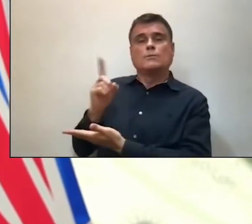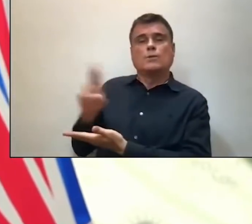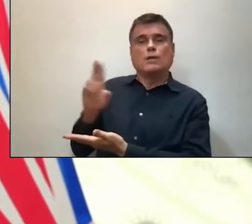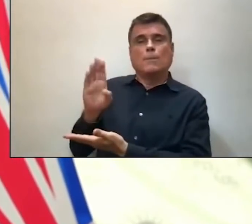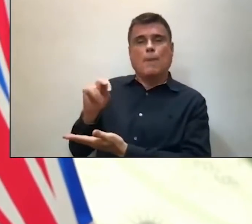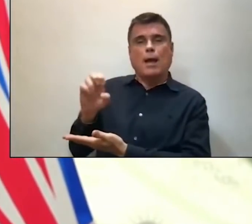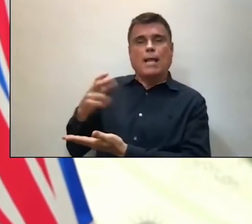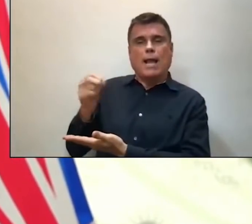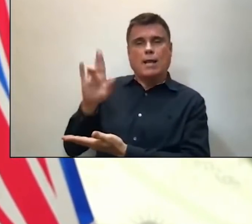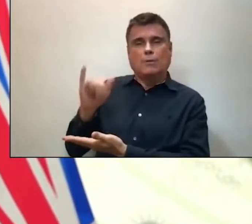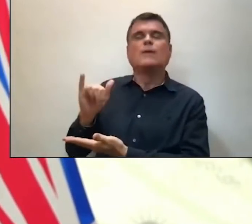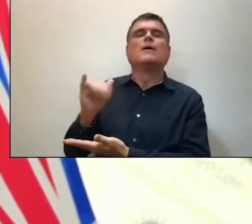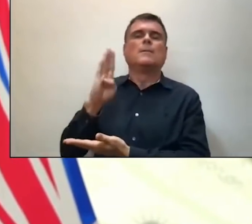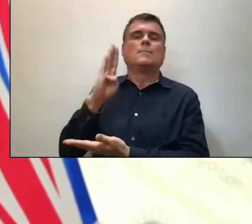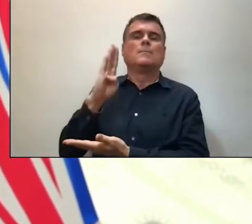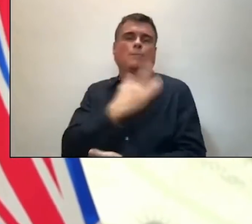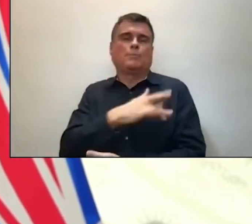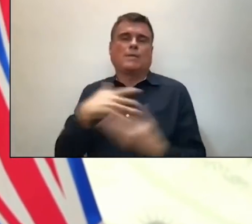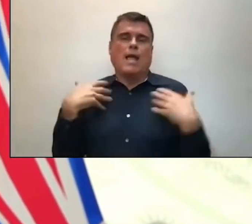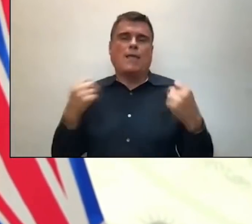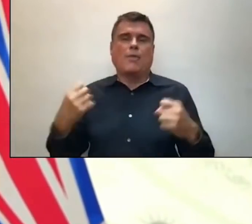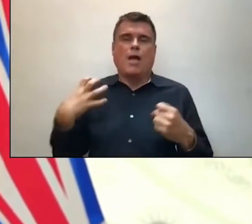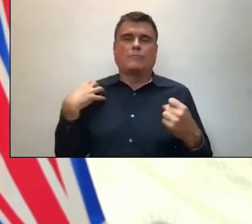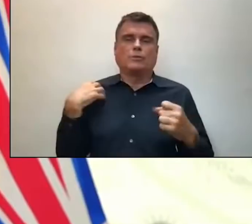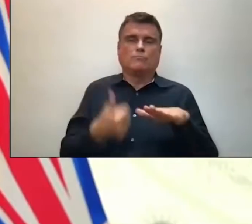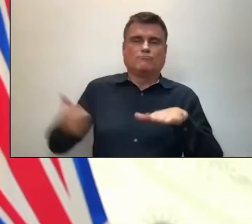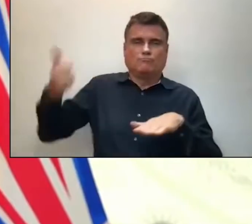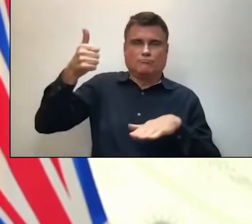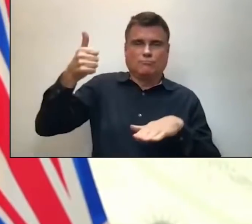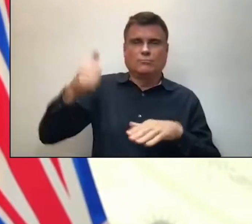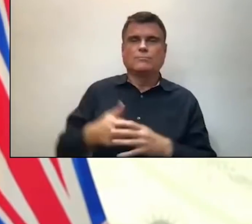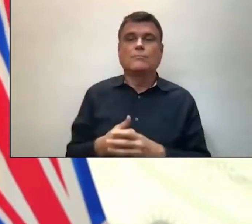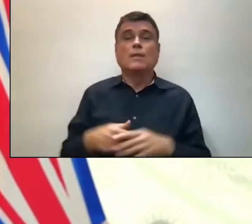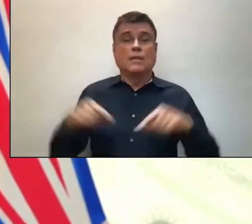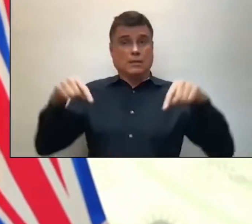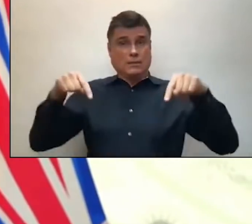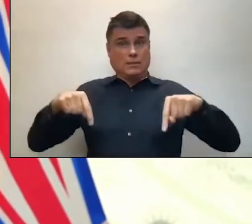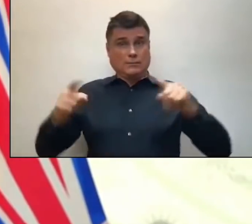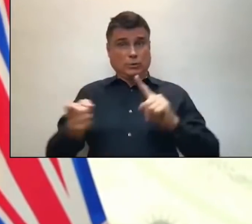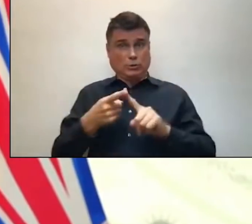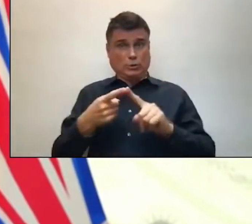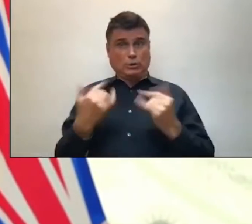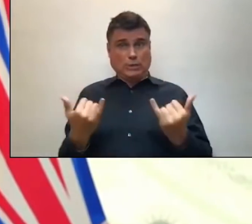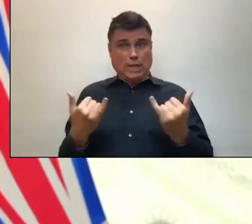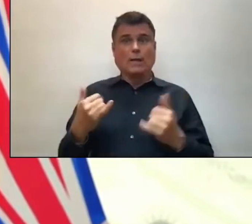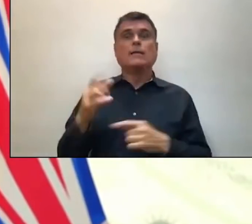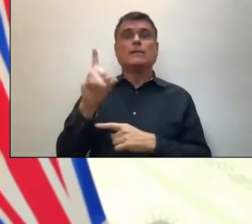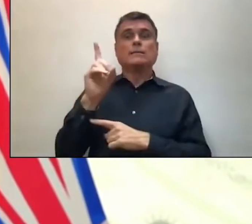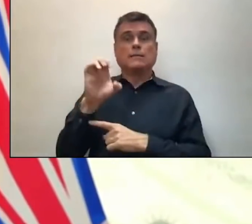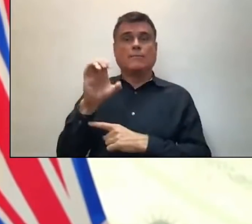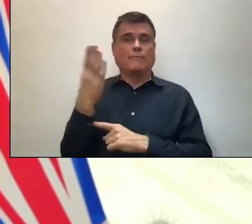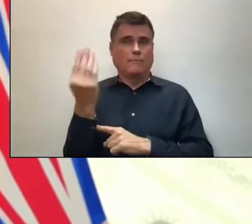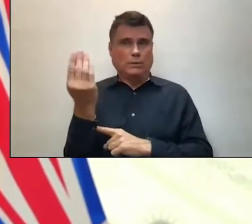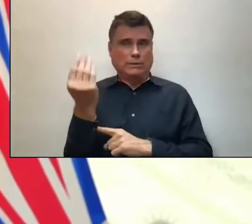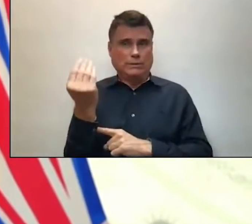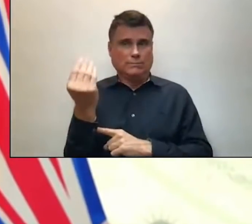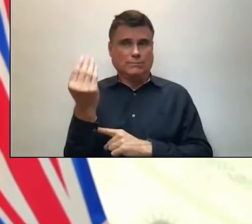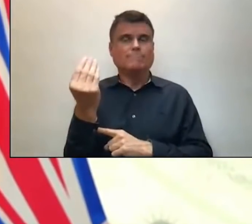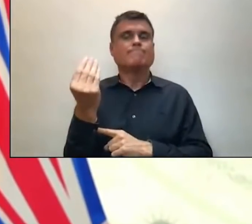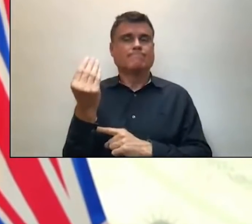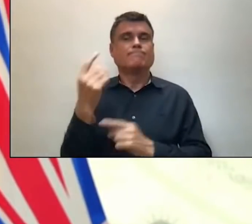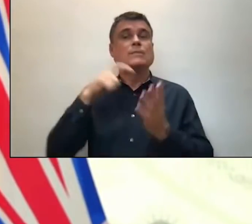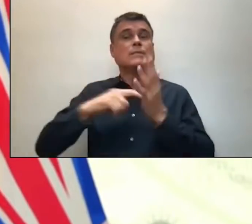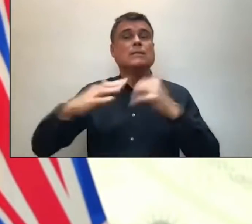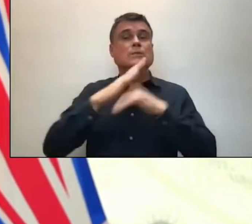COVID-19 briefing for Tuesday, December the 14th. We're honored to be here on the territory of the Musqueam, of the Squamish, of the Tsleil-Waututh First